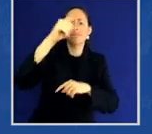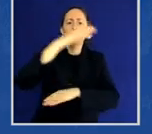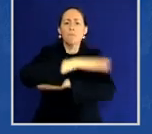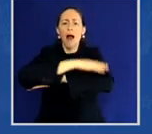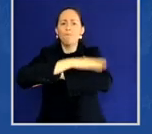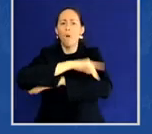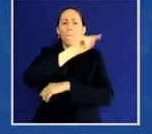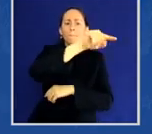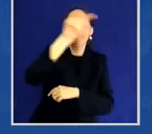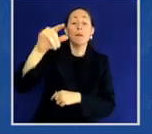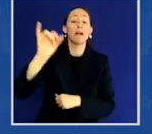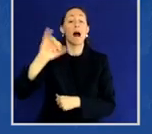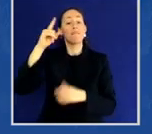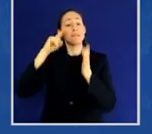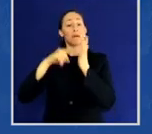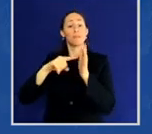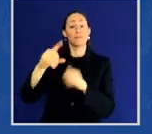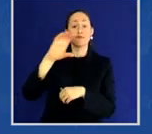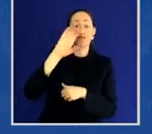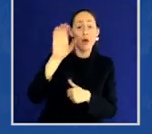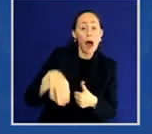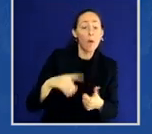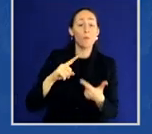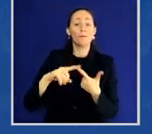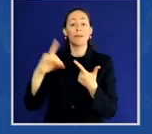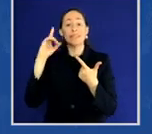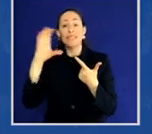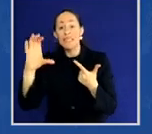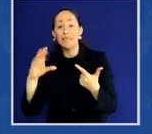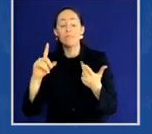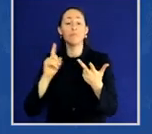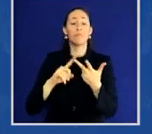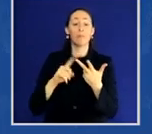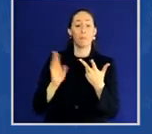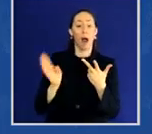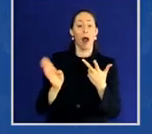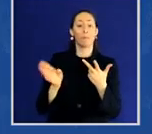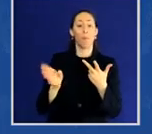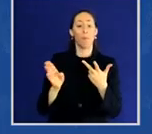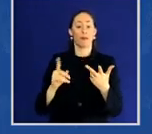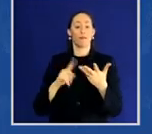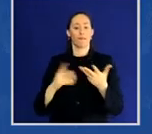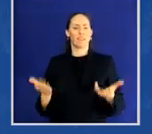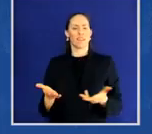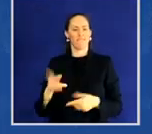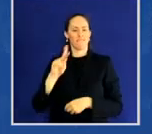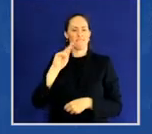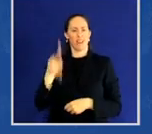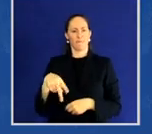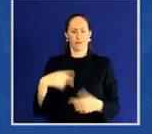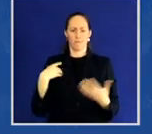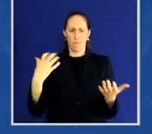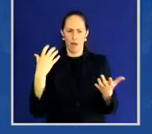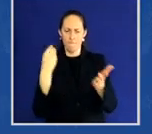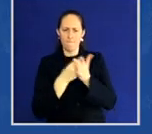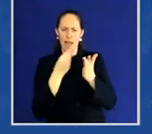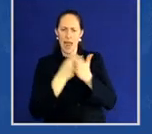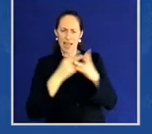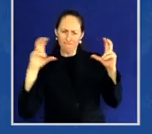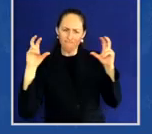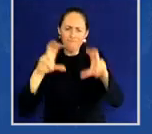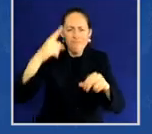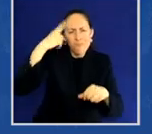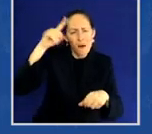Washington, D.C., Baltimore, and right here in Philadelphia. We're investing in our infrastructure. We are